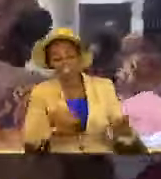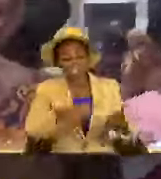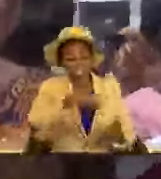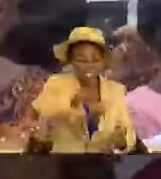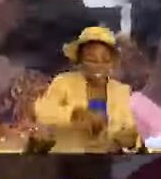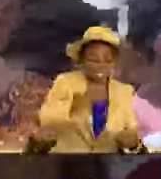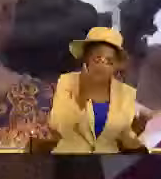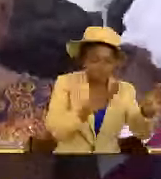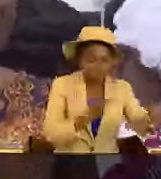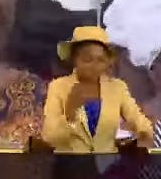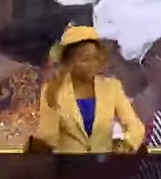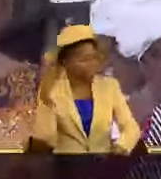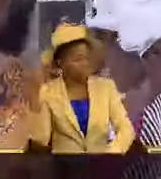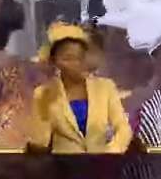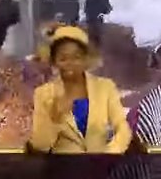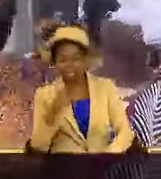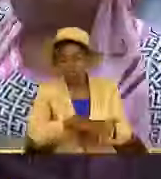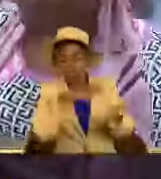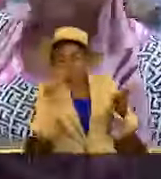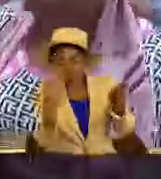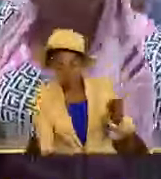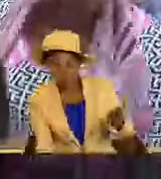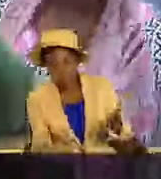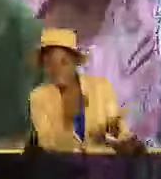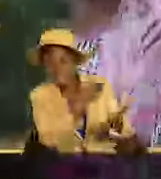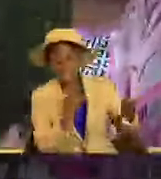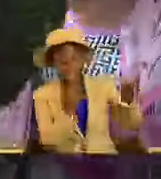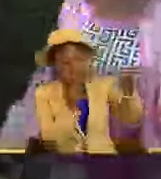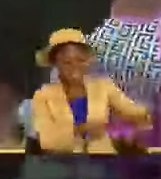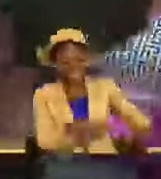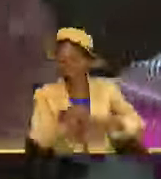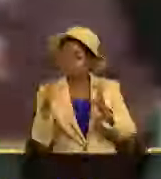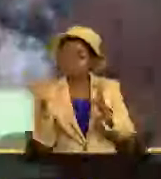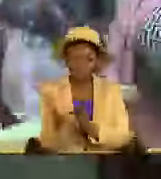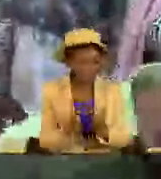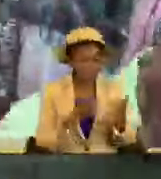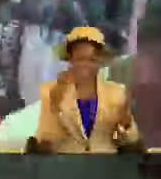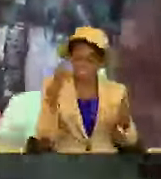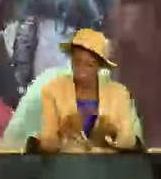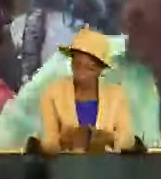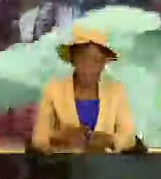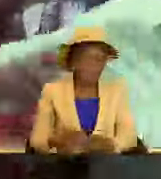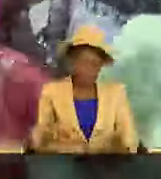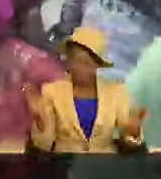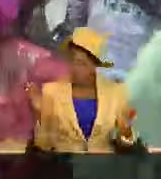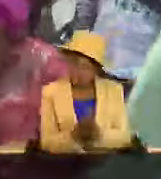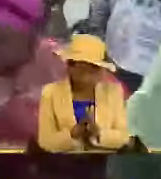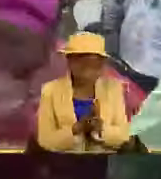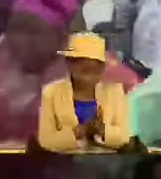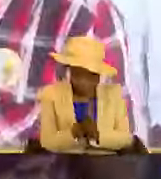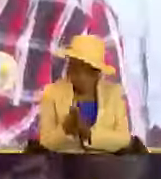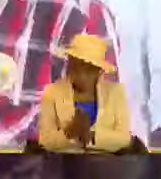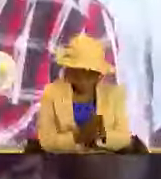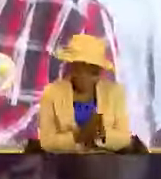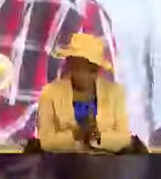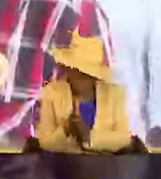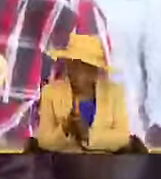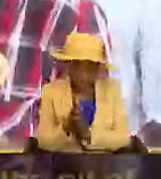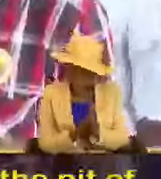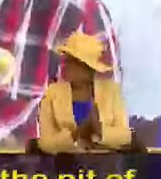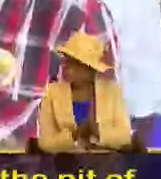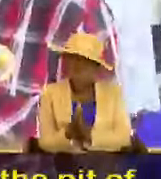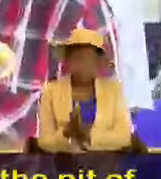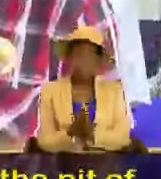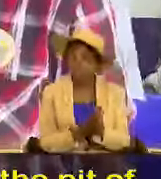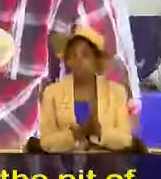me P die in my place to your P die in my place to your pit die in my place fall to your